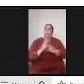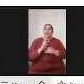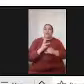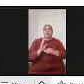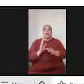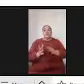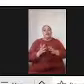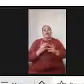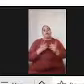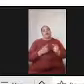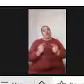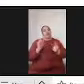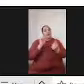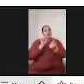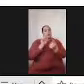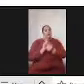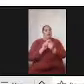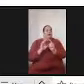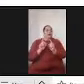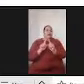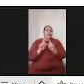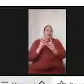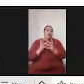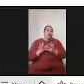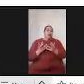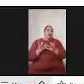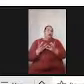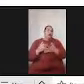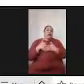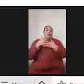augment and to catch those